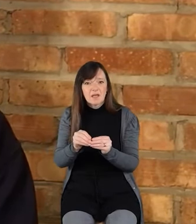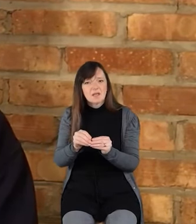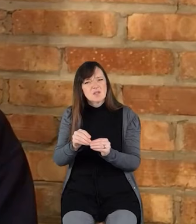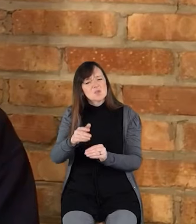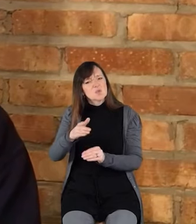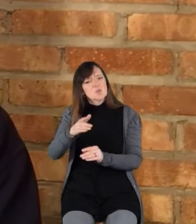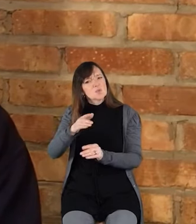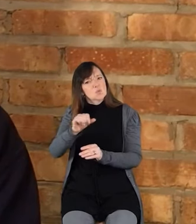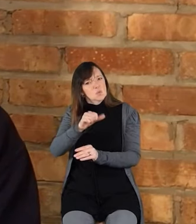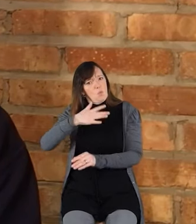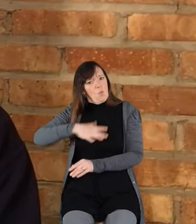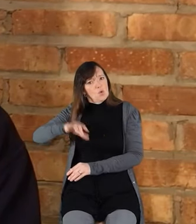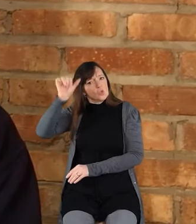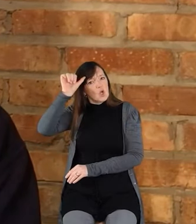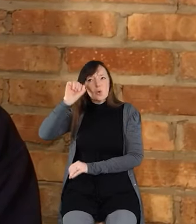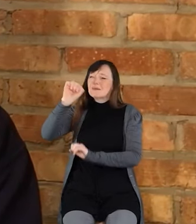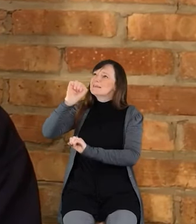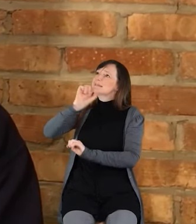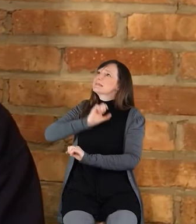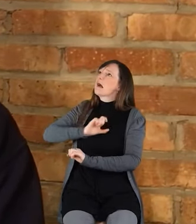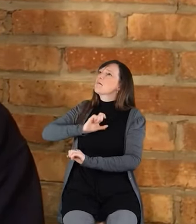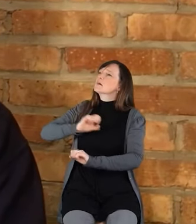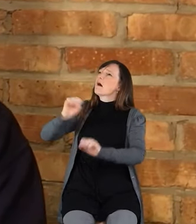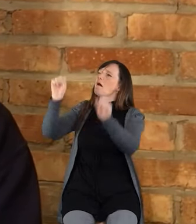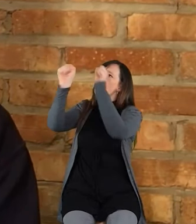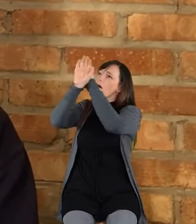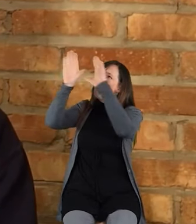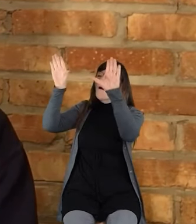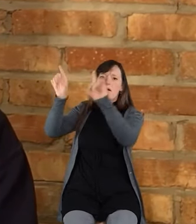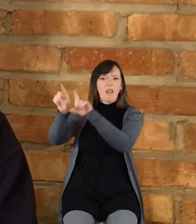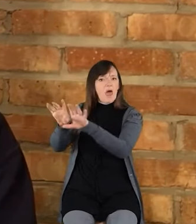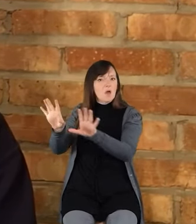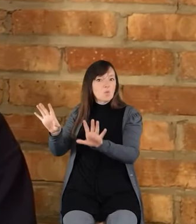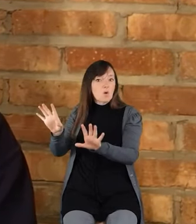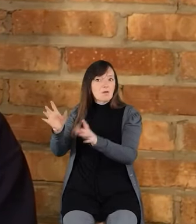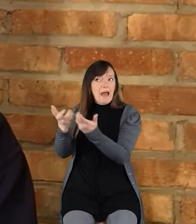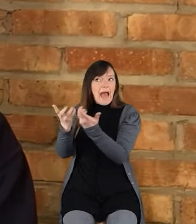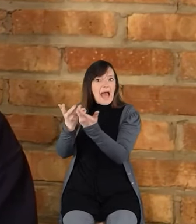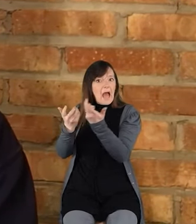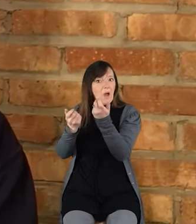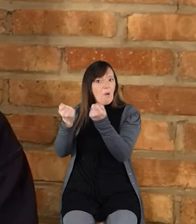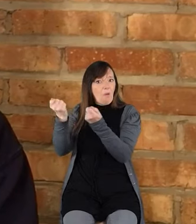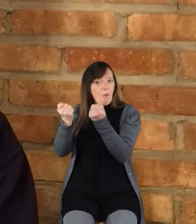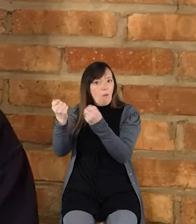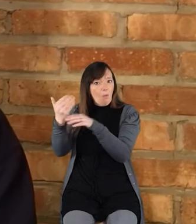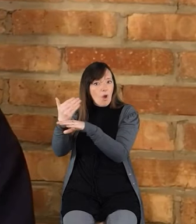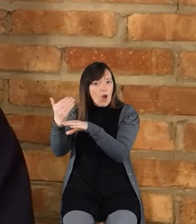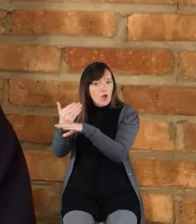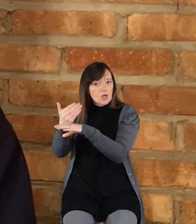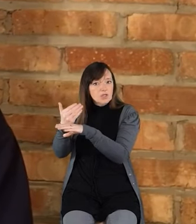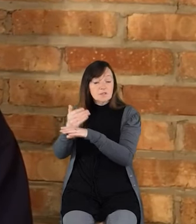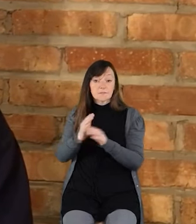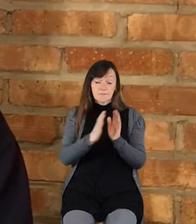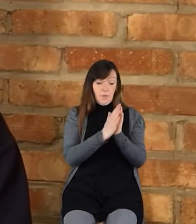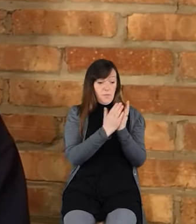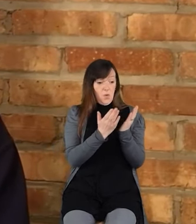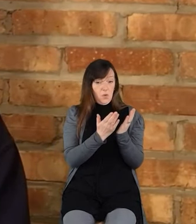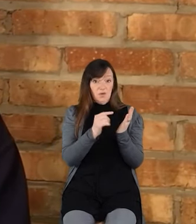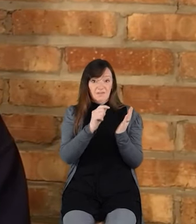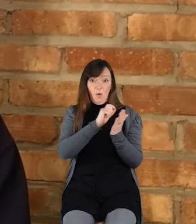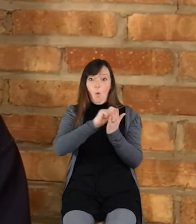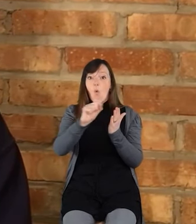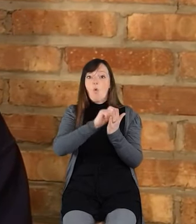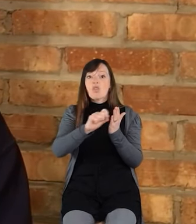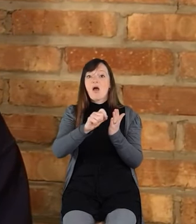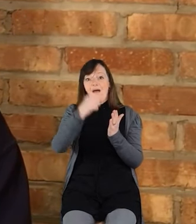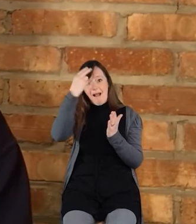want to know his character, what he's like, how God operates. Andrew Wilson has